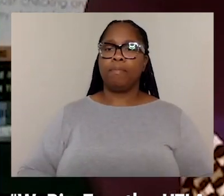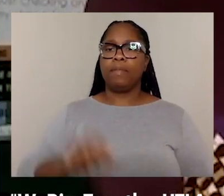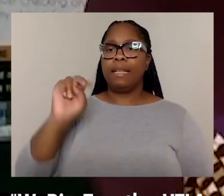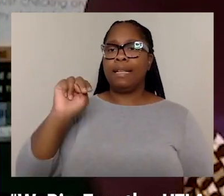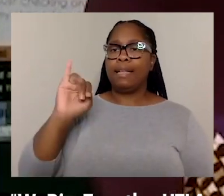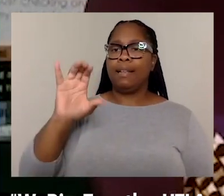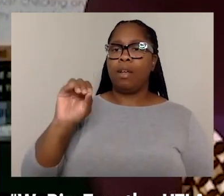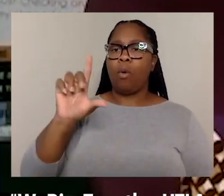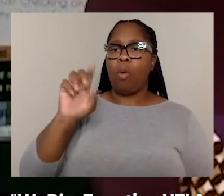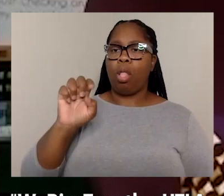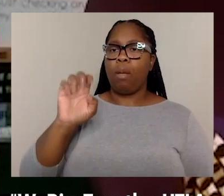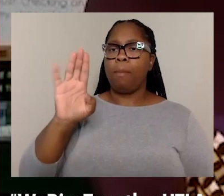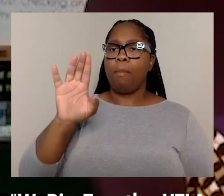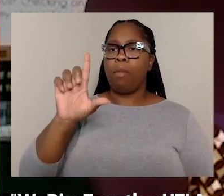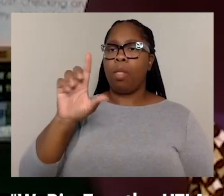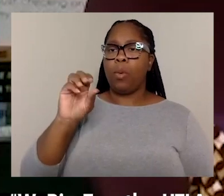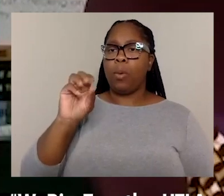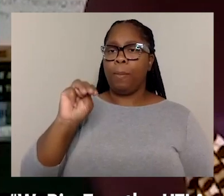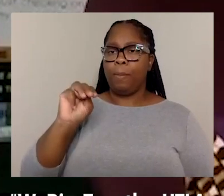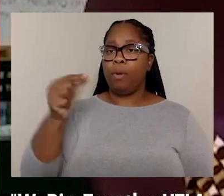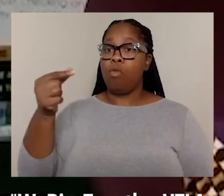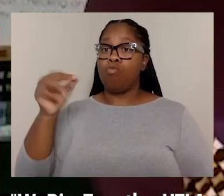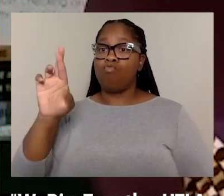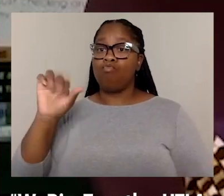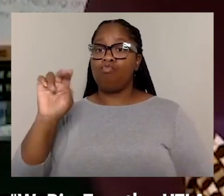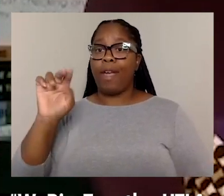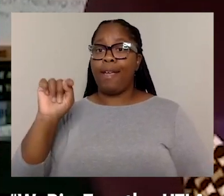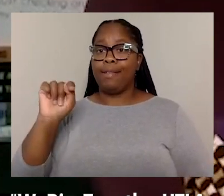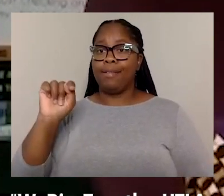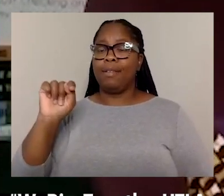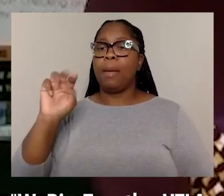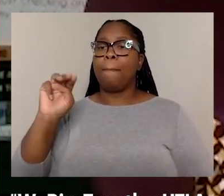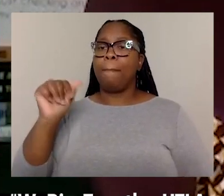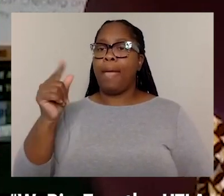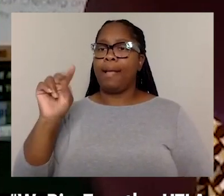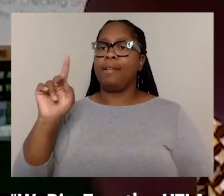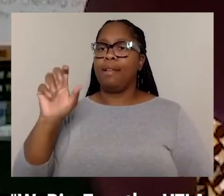Nicole Bloom from Grant Magnet High School.